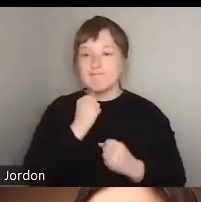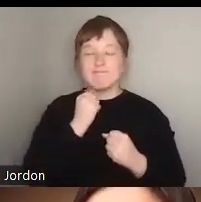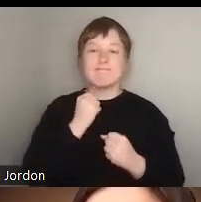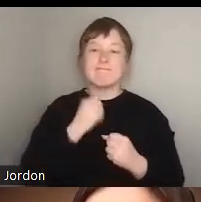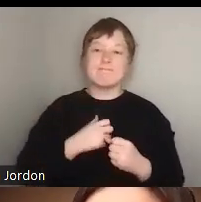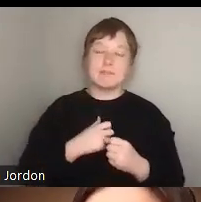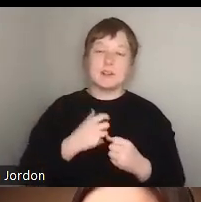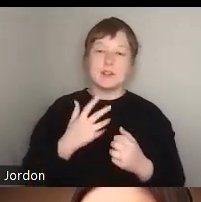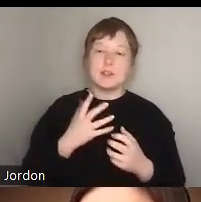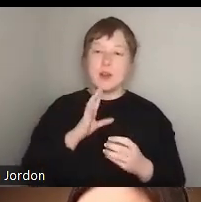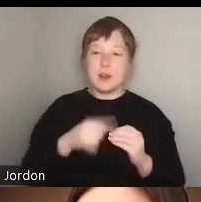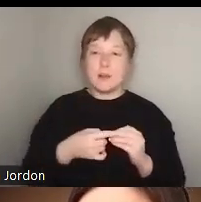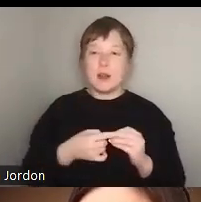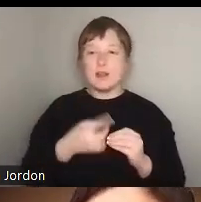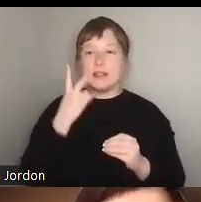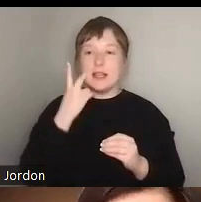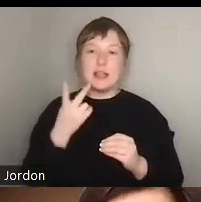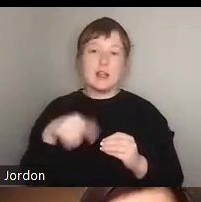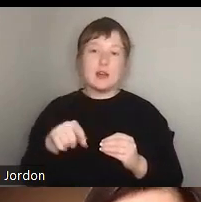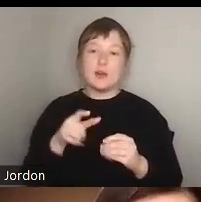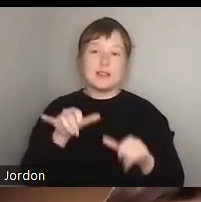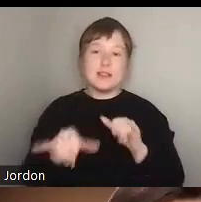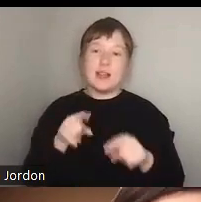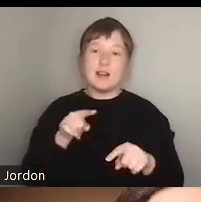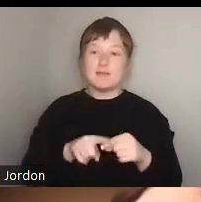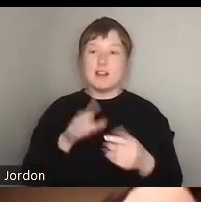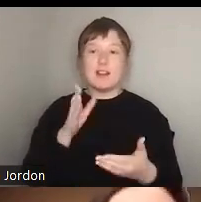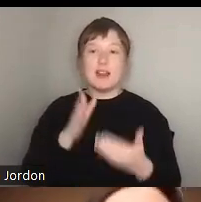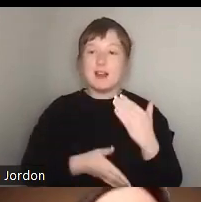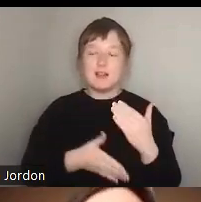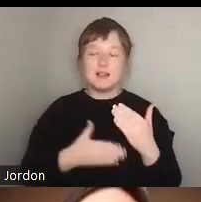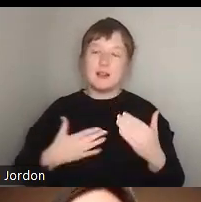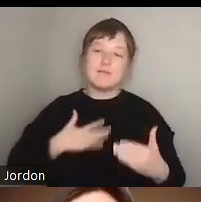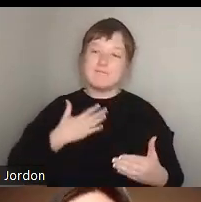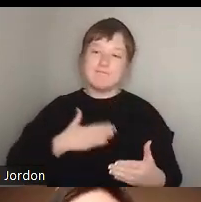you guys have stuck around to the end makes me really happy.